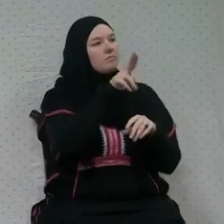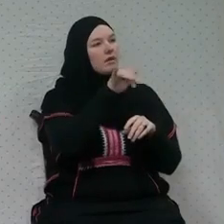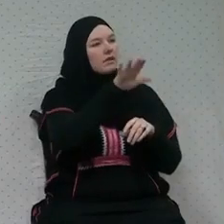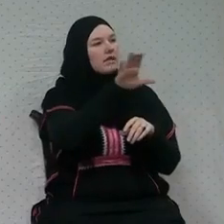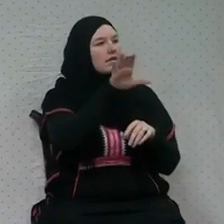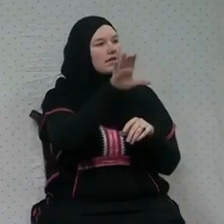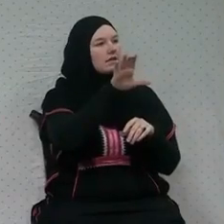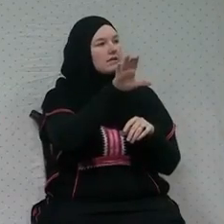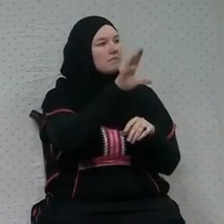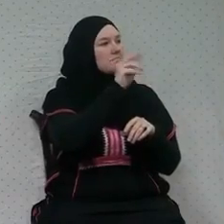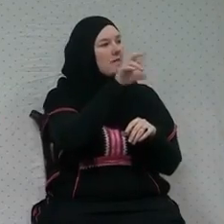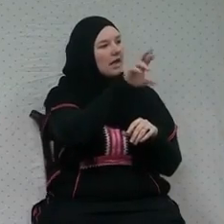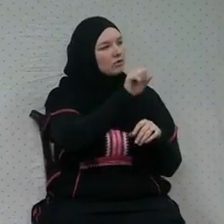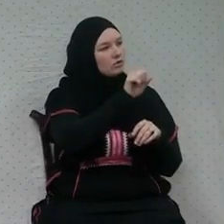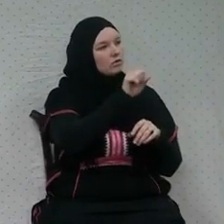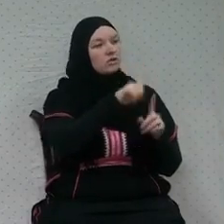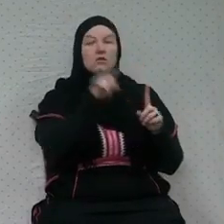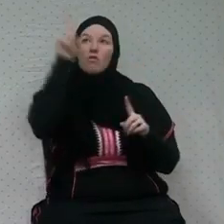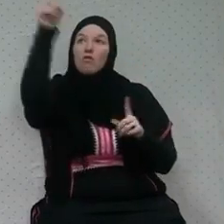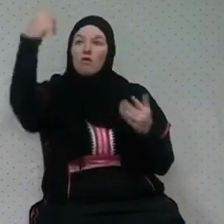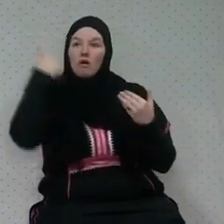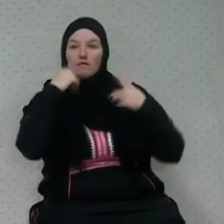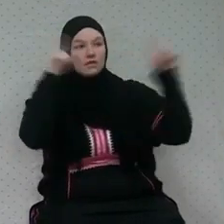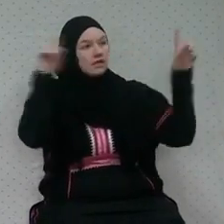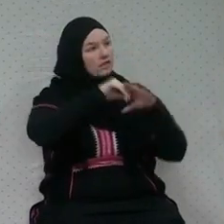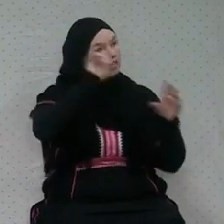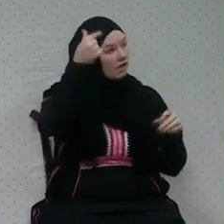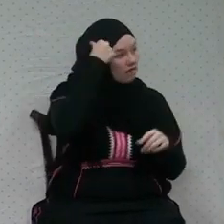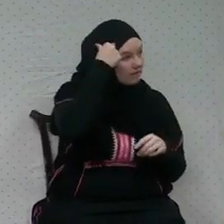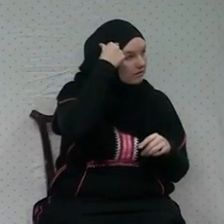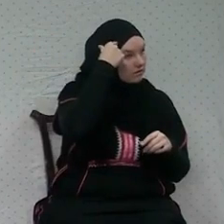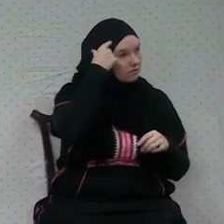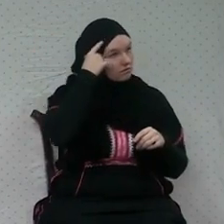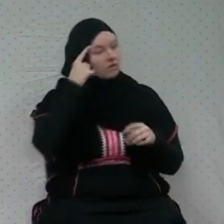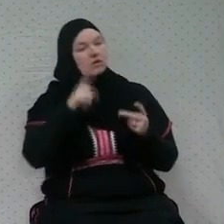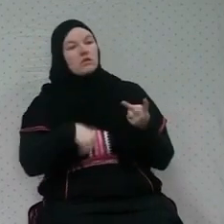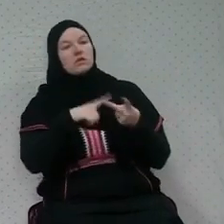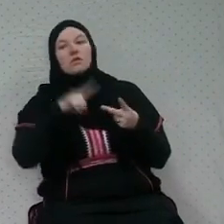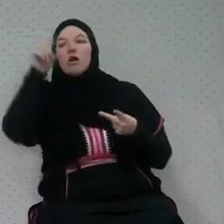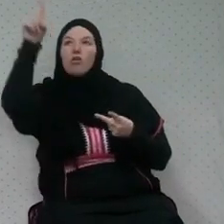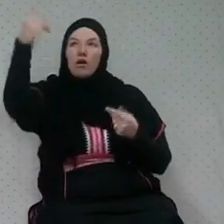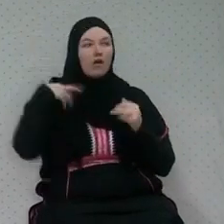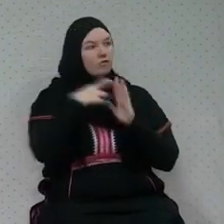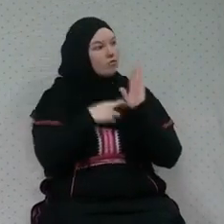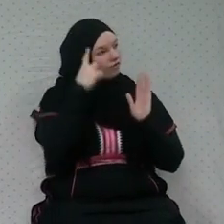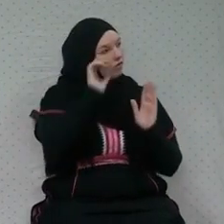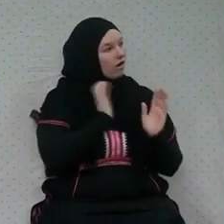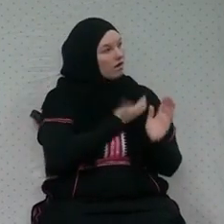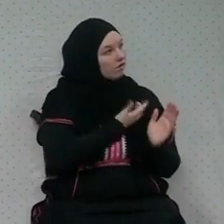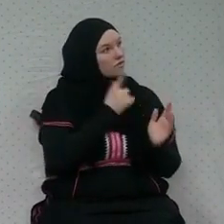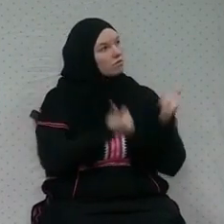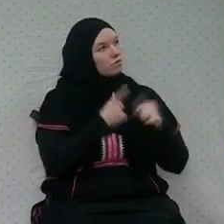us? Does Allah have a say in governance? Does He have a rule for us by which we should